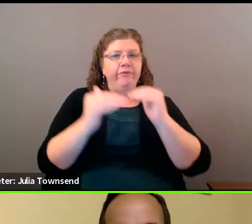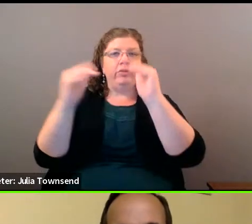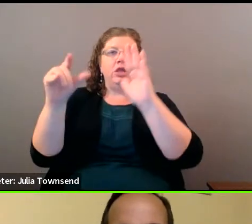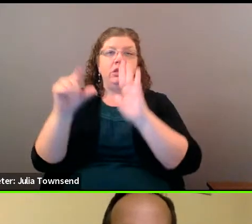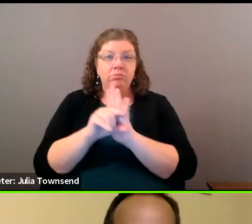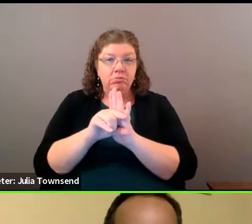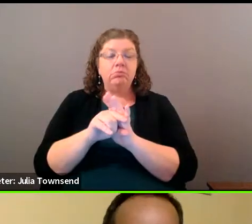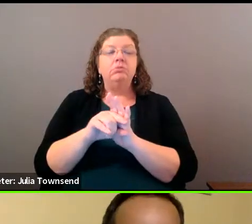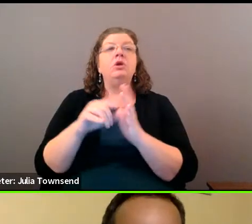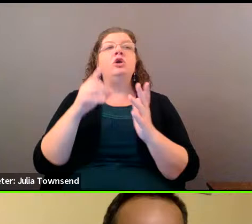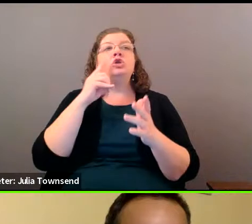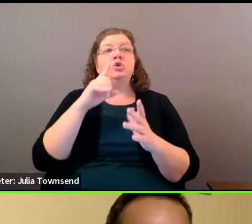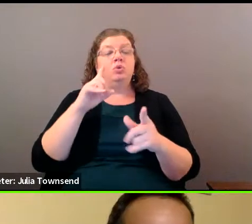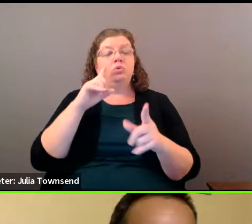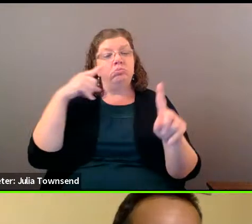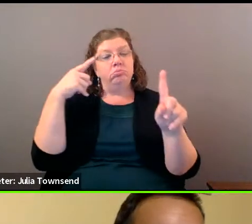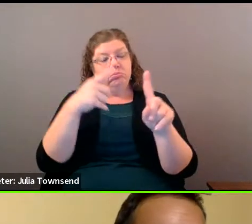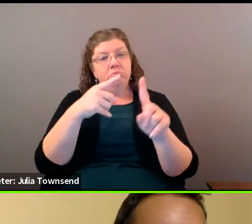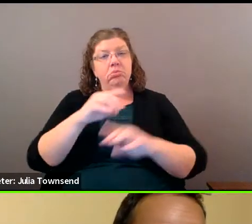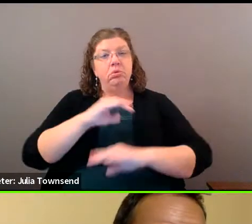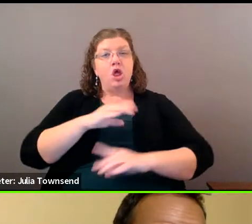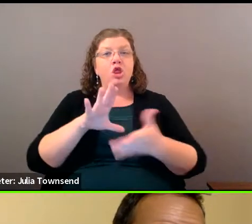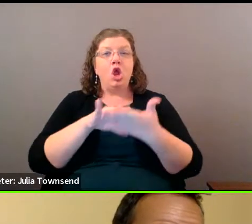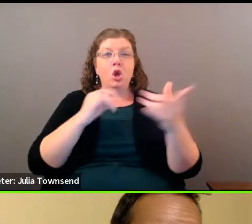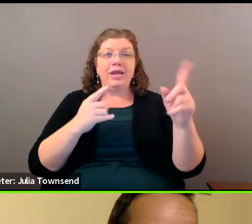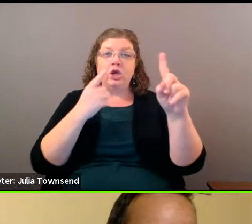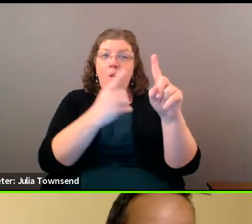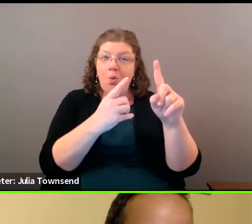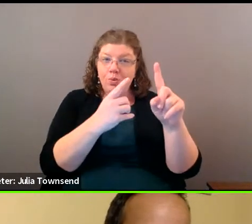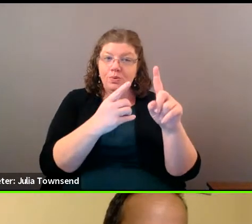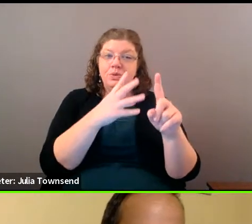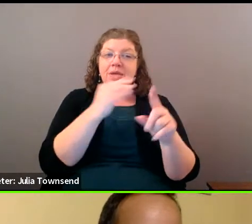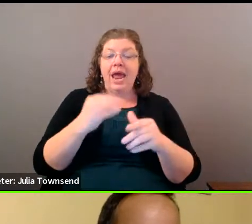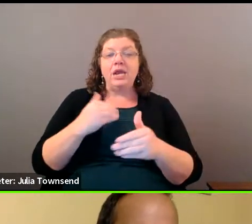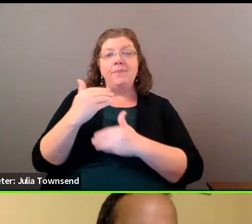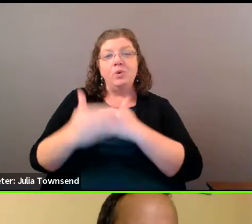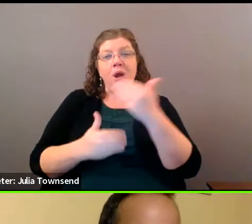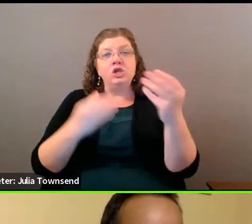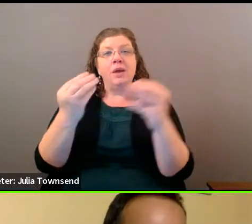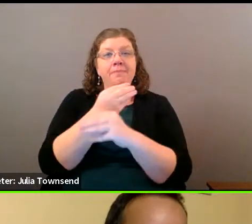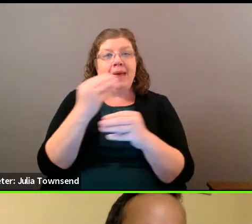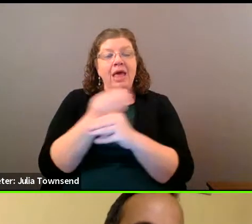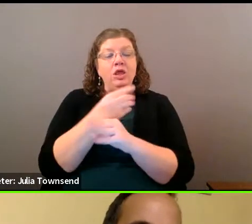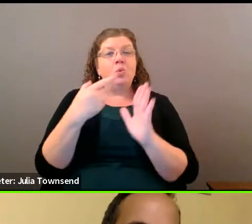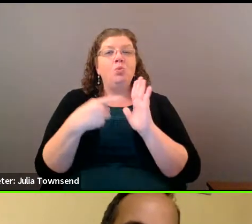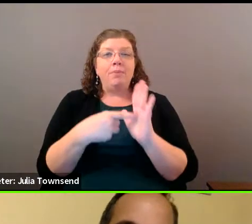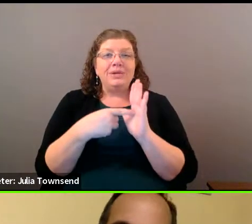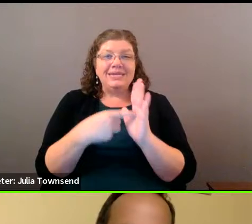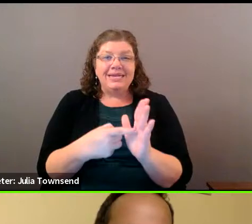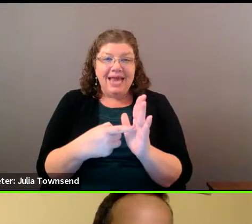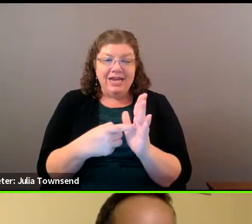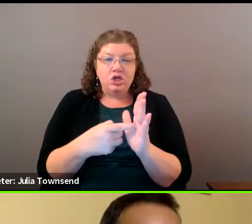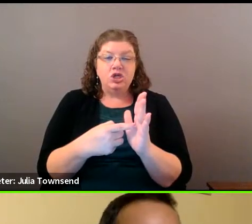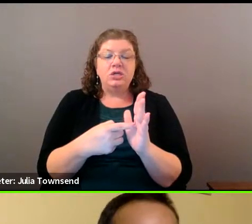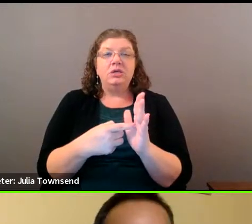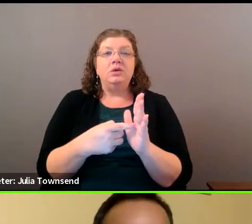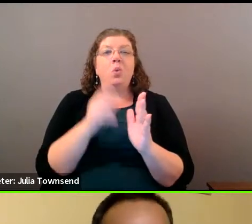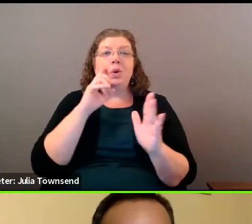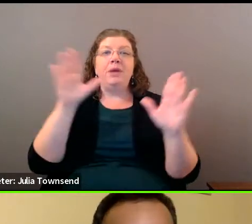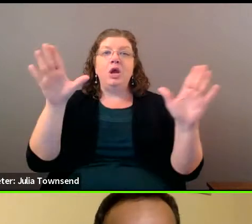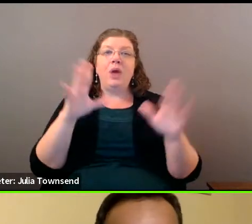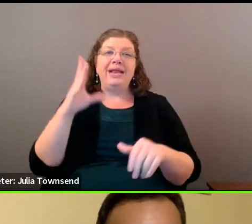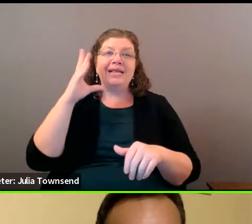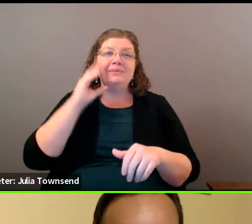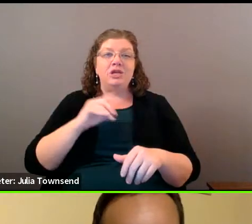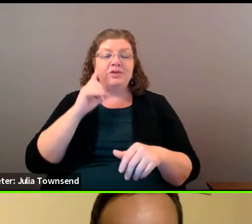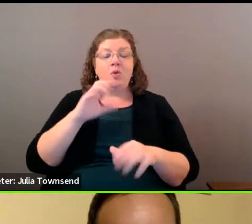to get at the learning goals. And a progression of mathematical representation would be a great experience